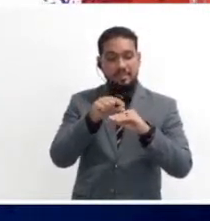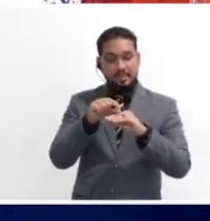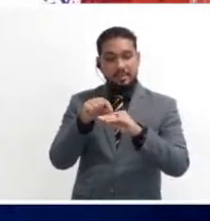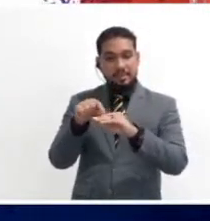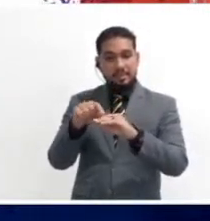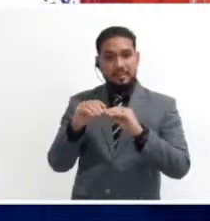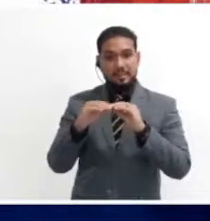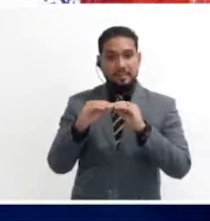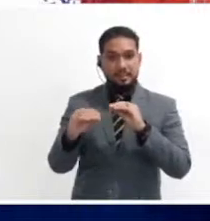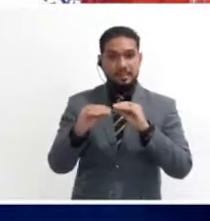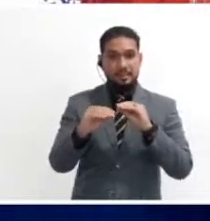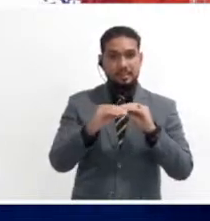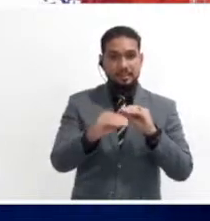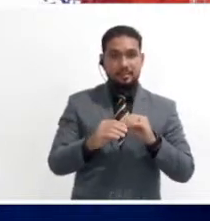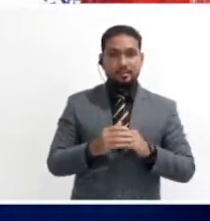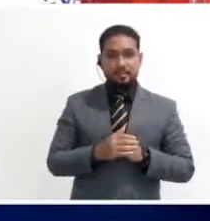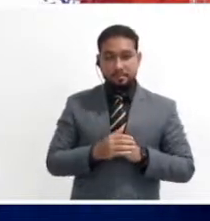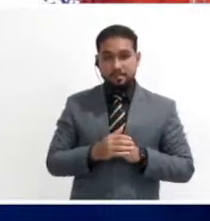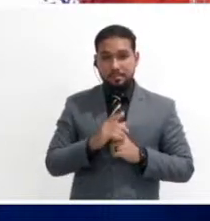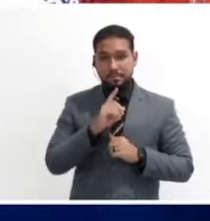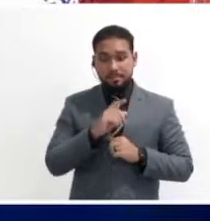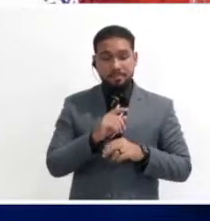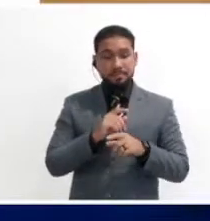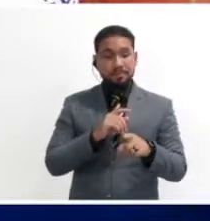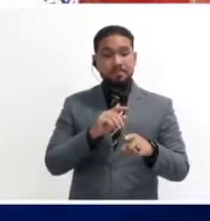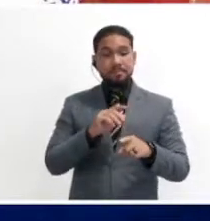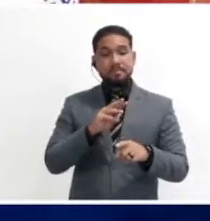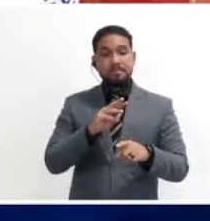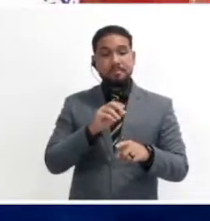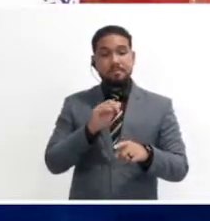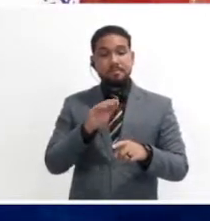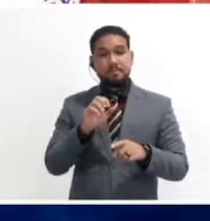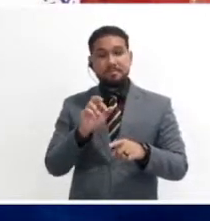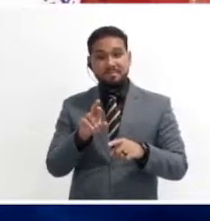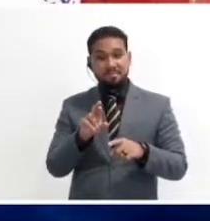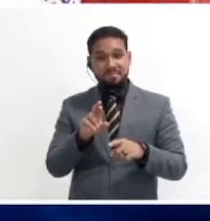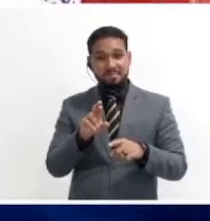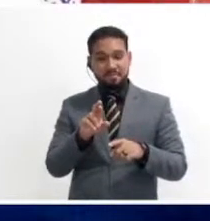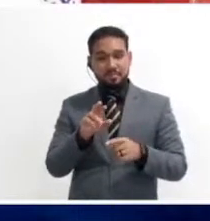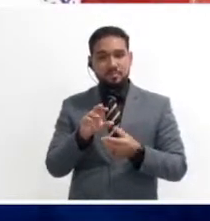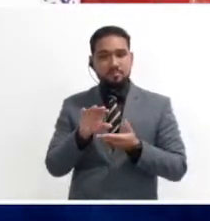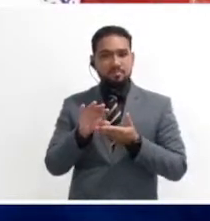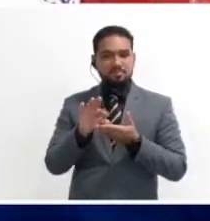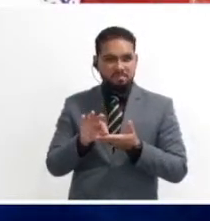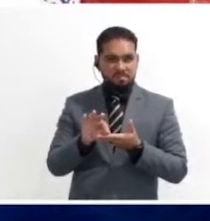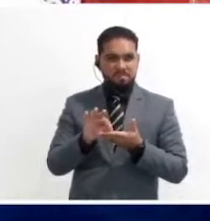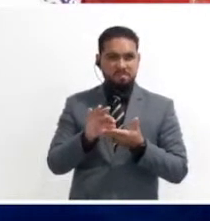then you compress it between two dies, and the material spreads and covers the whole wafer.